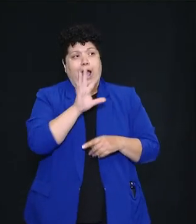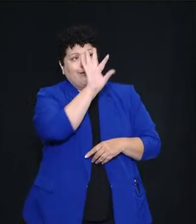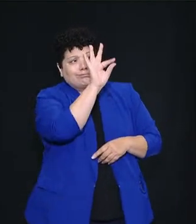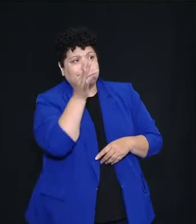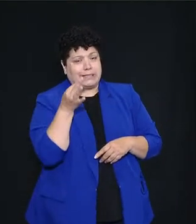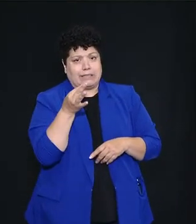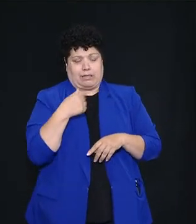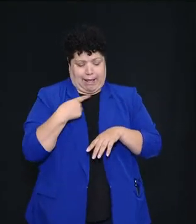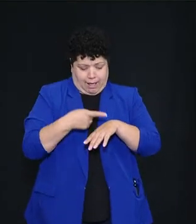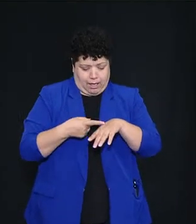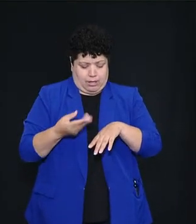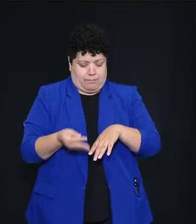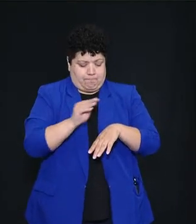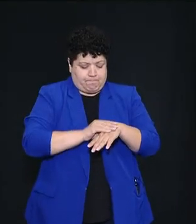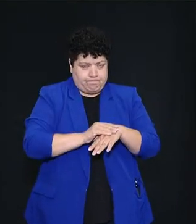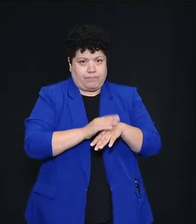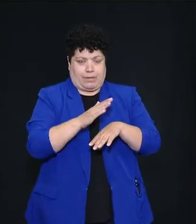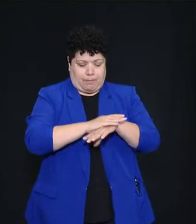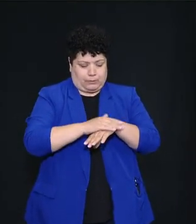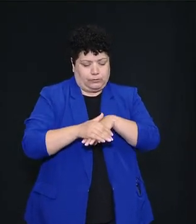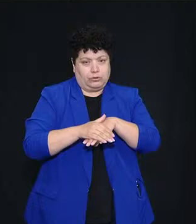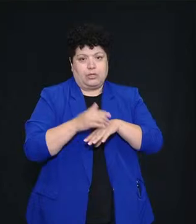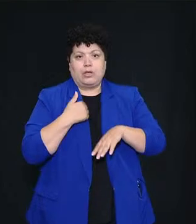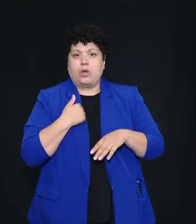bandages and to soothe wounds.